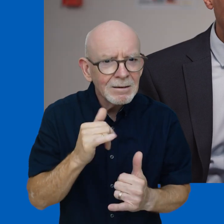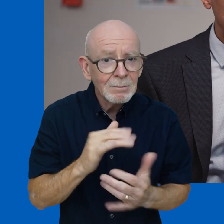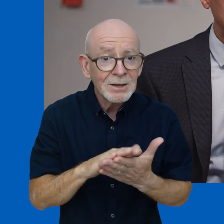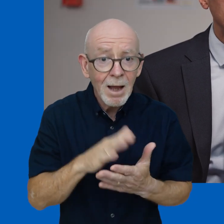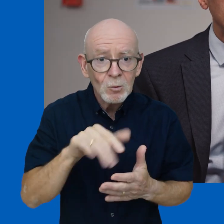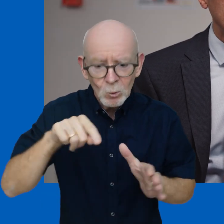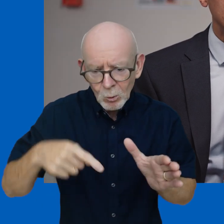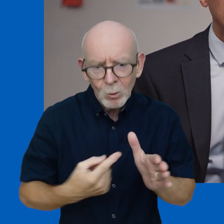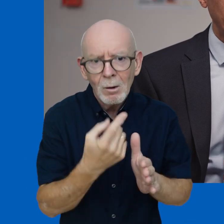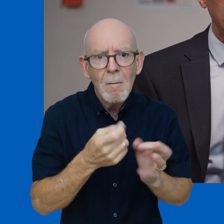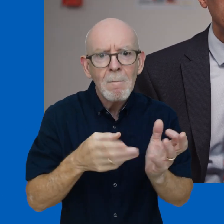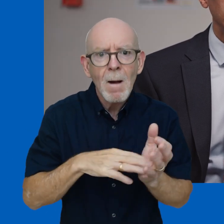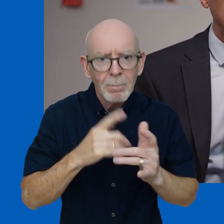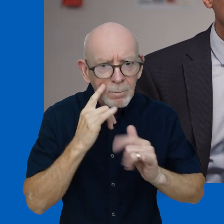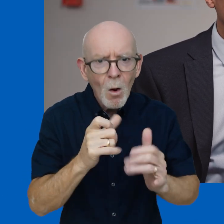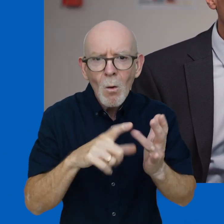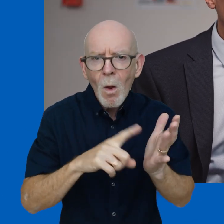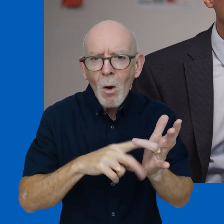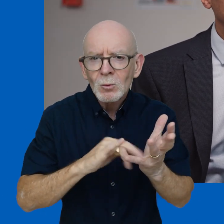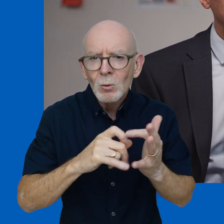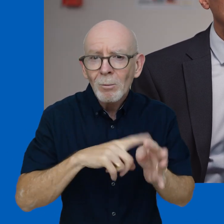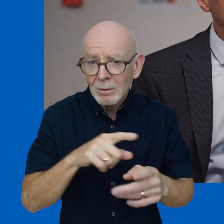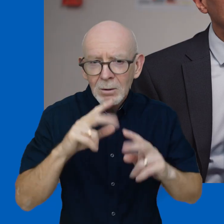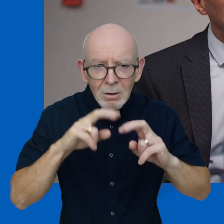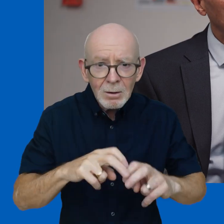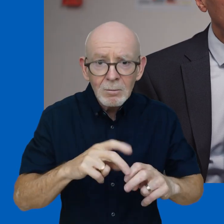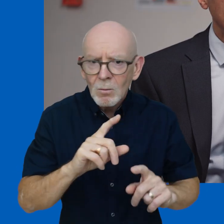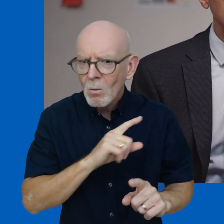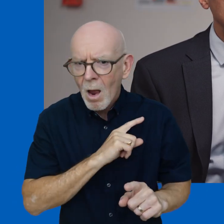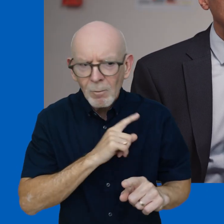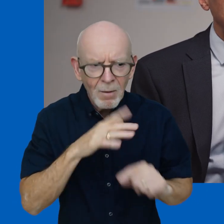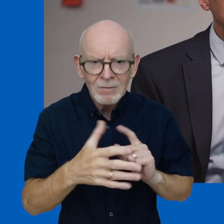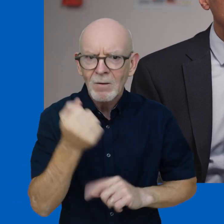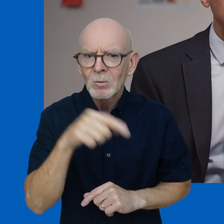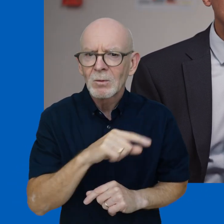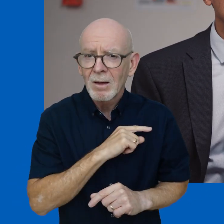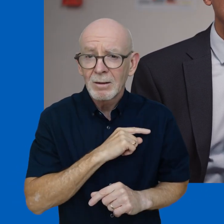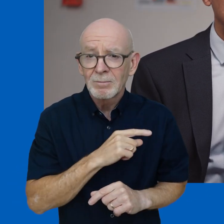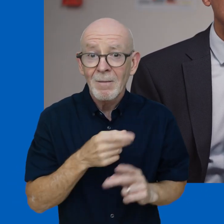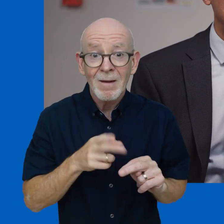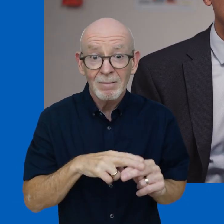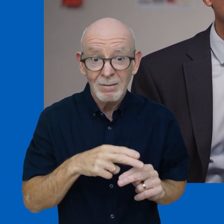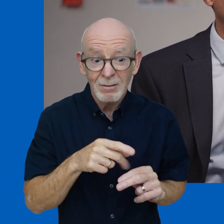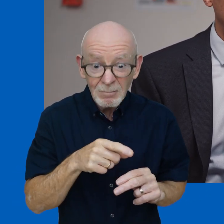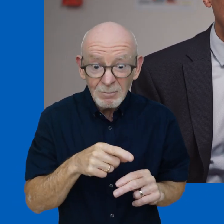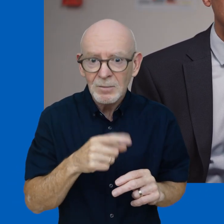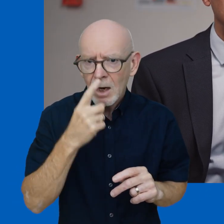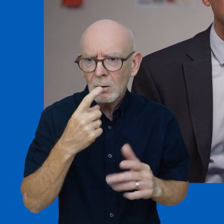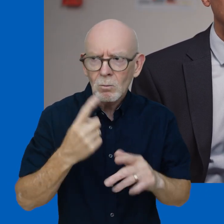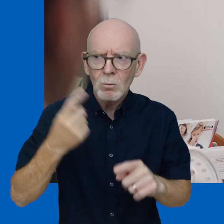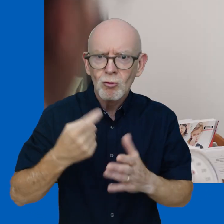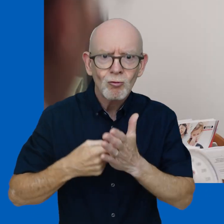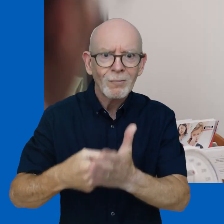is a camera to look at your bowel. This is to investigate causes for the blood found, and I can make the urgent referral to hospital at that